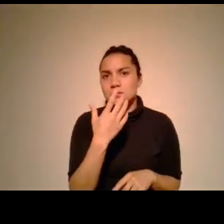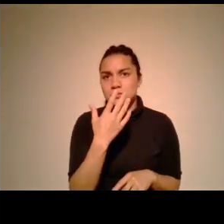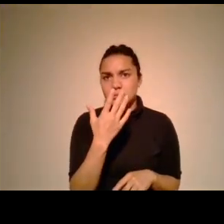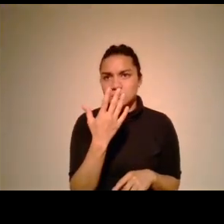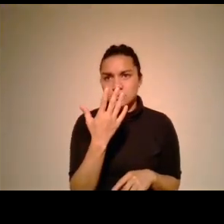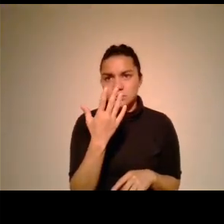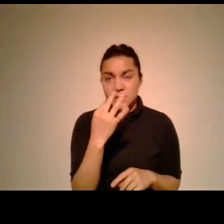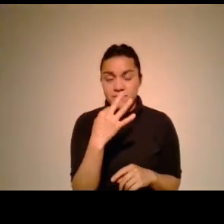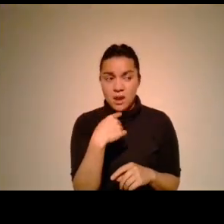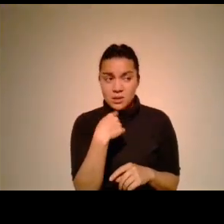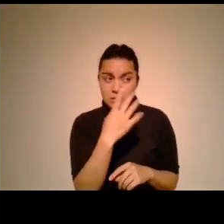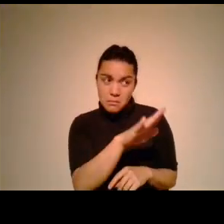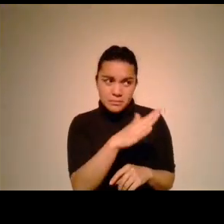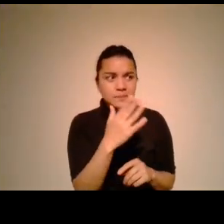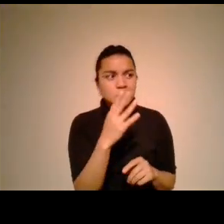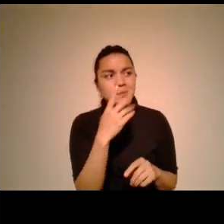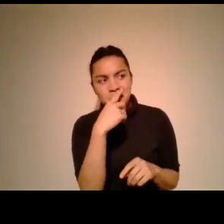responded really,